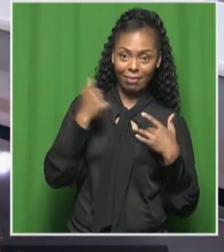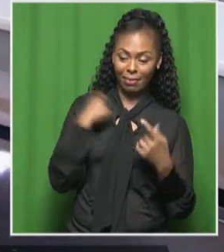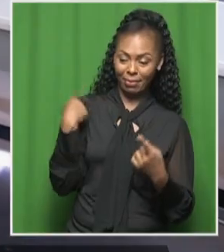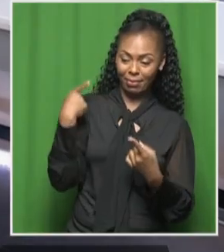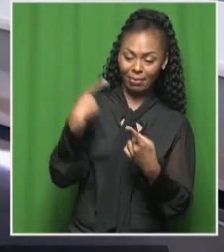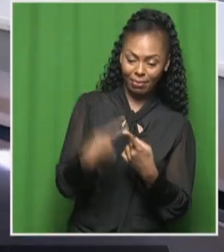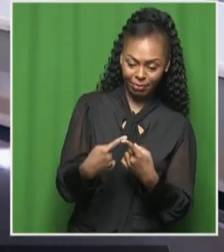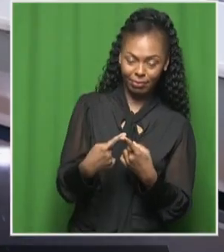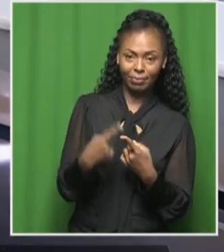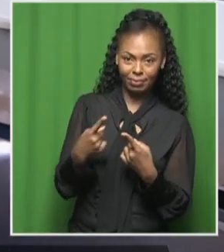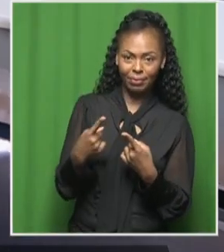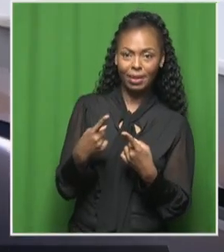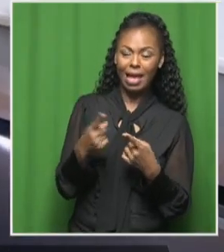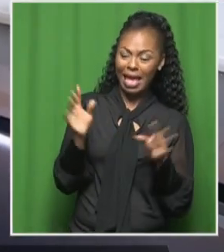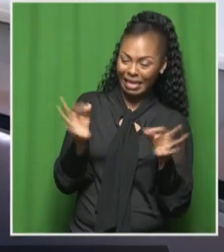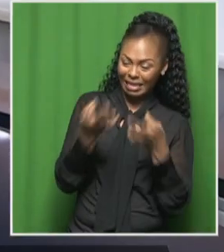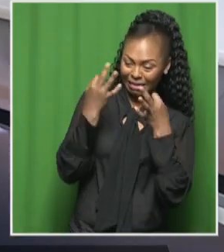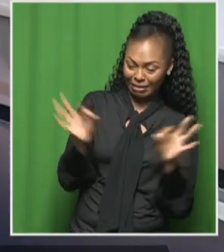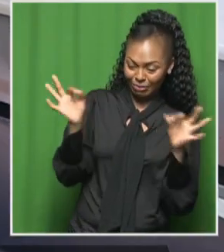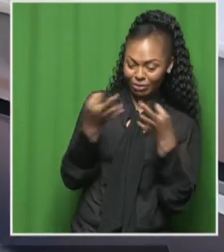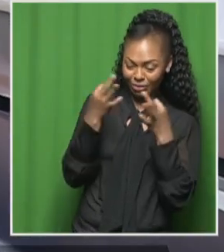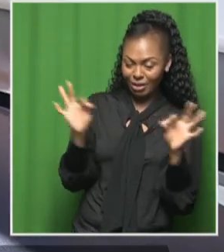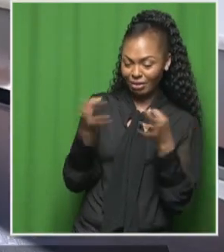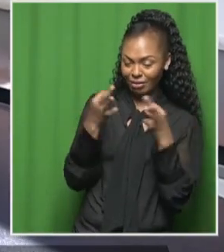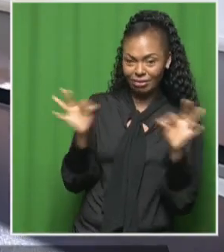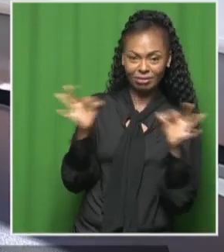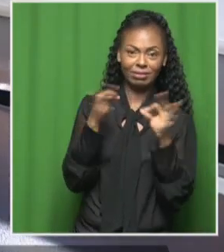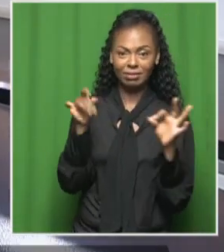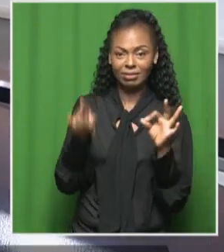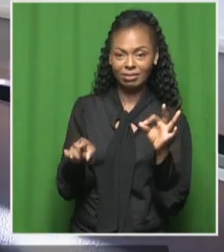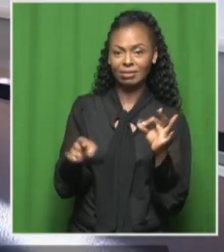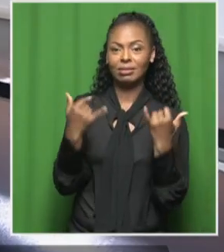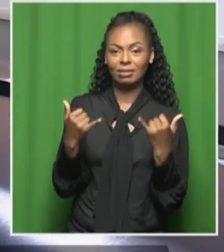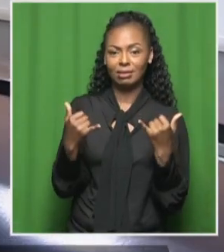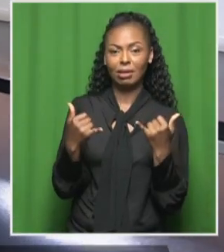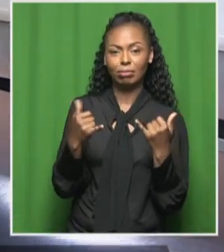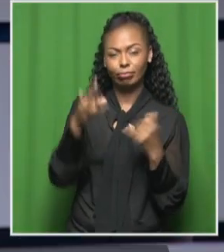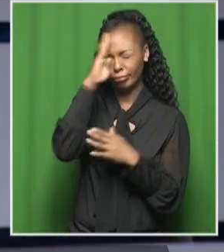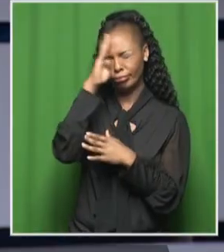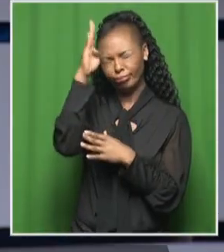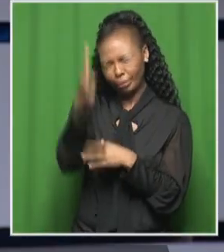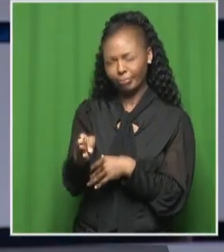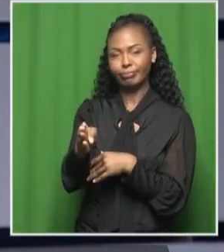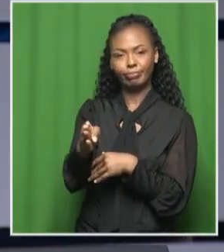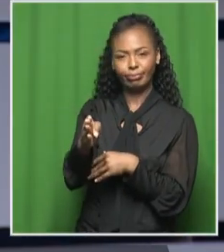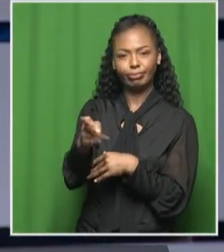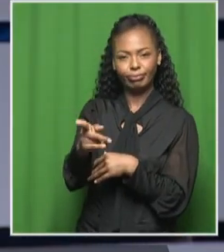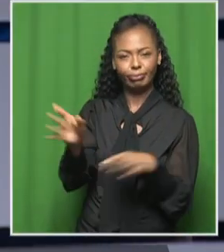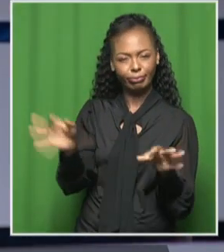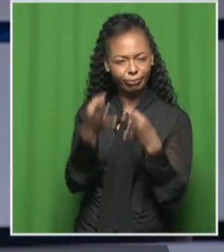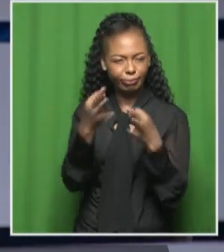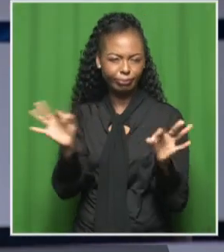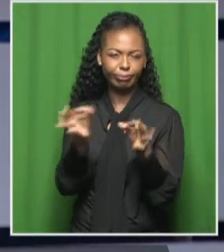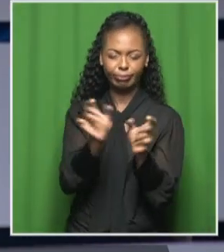lyrics. Where did that come from? Oh my goodness. When you listen to the song, it sounds